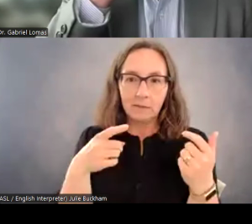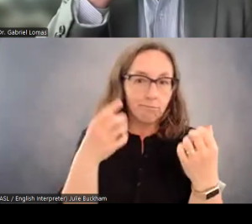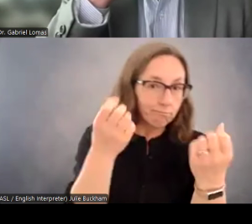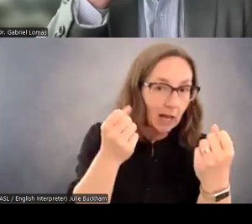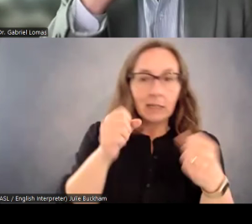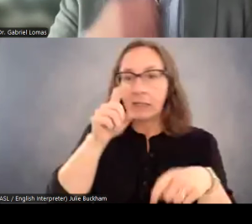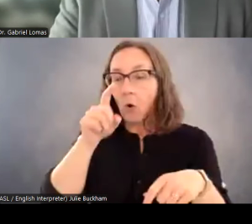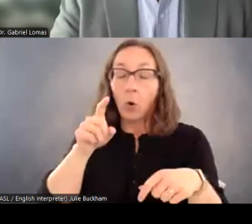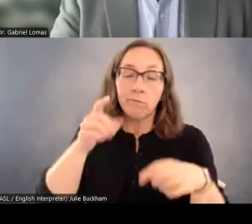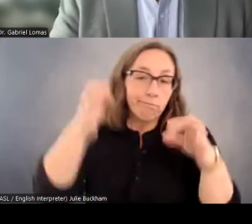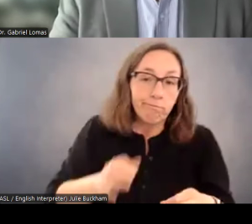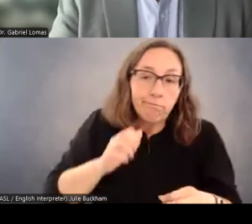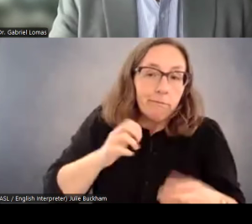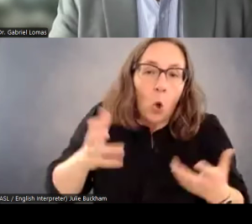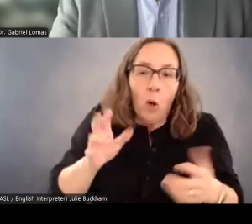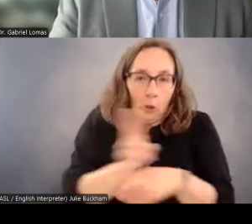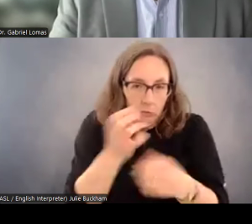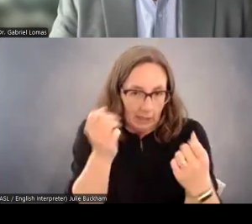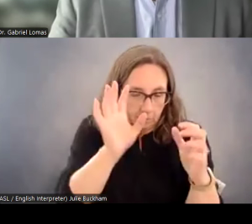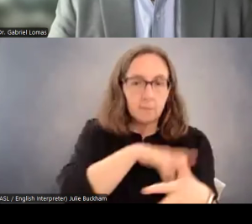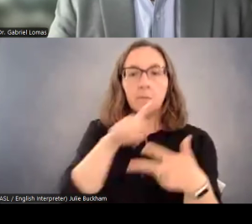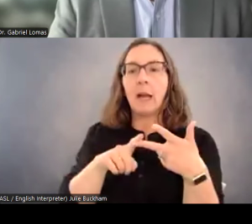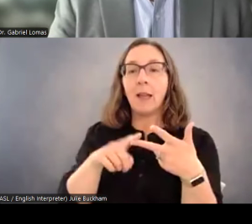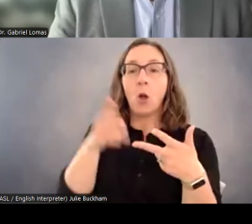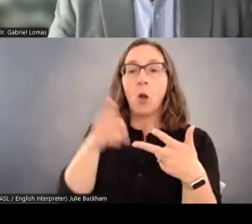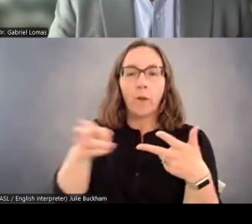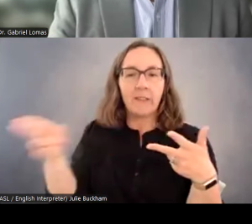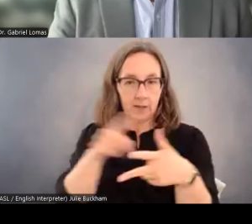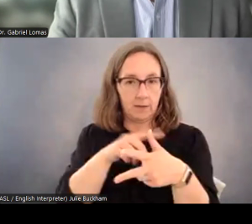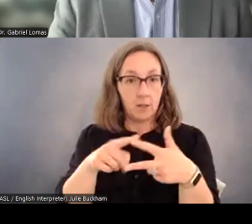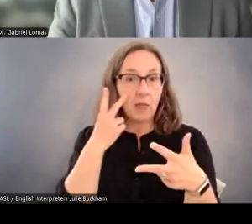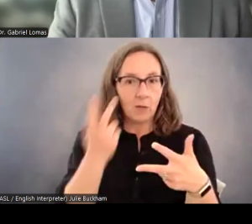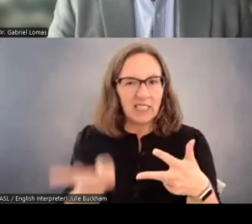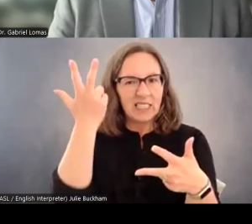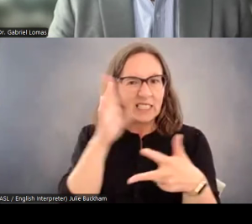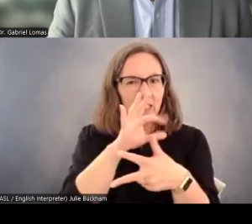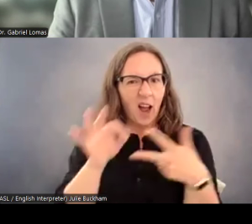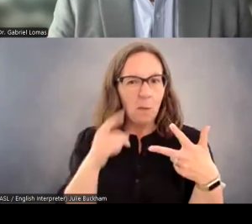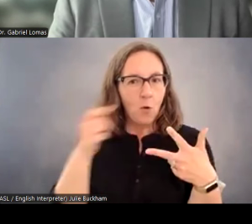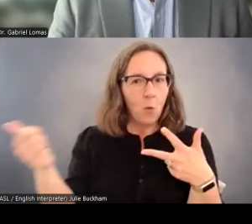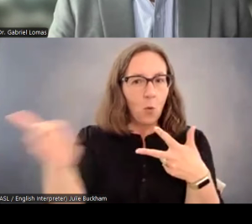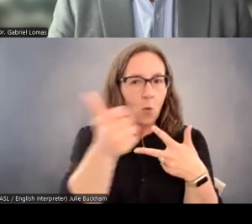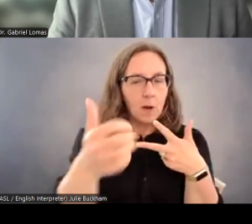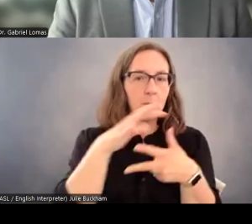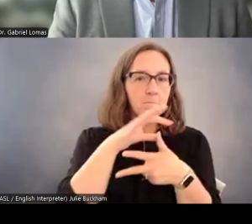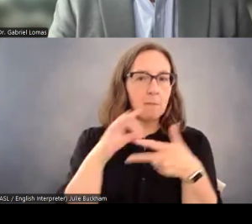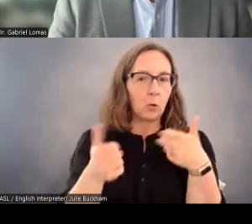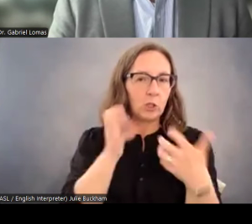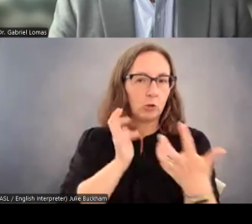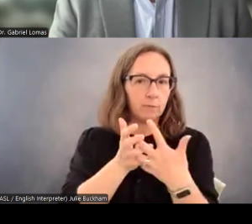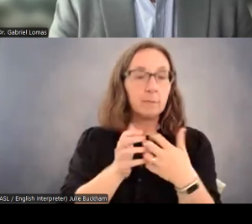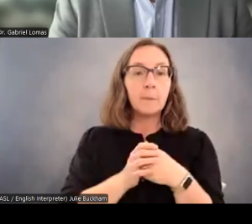or chooses not to, and then a person who is hard of hearing. And you can see on the bottom, it talks about the 3 different